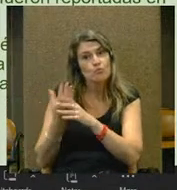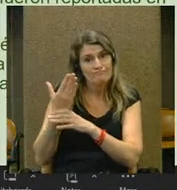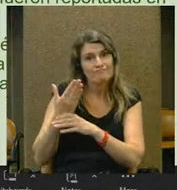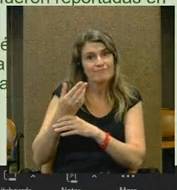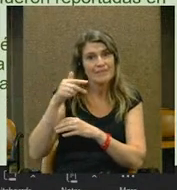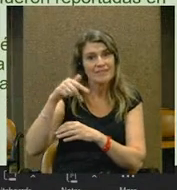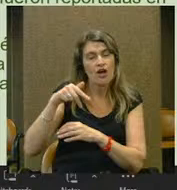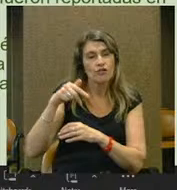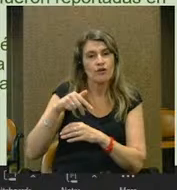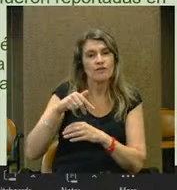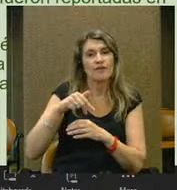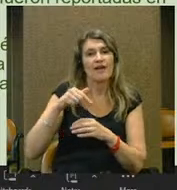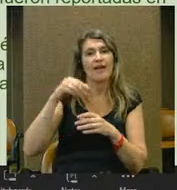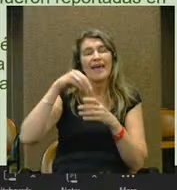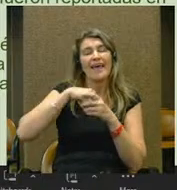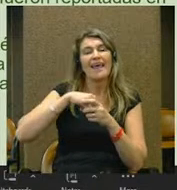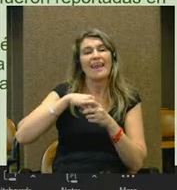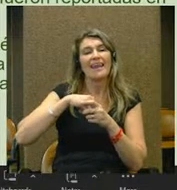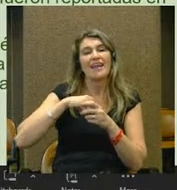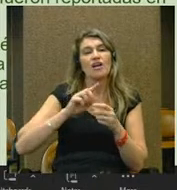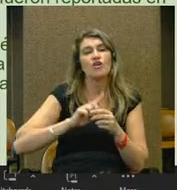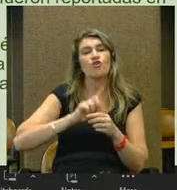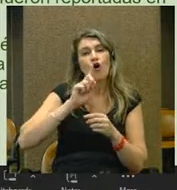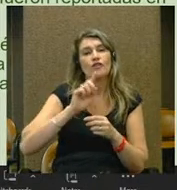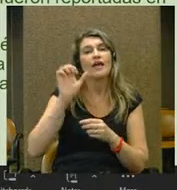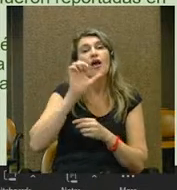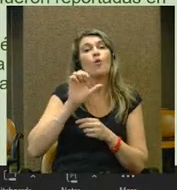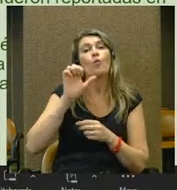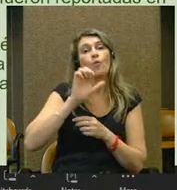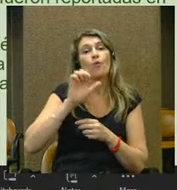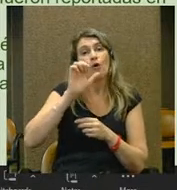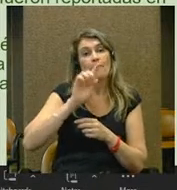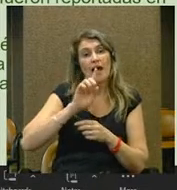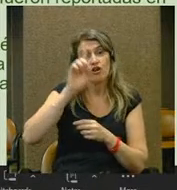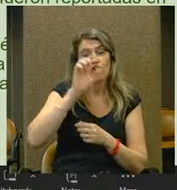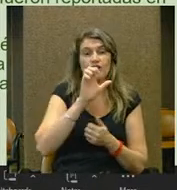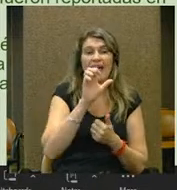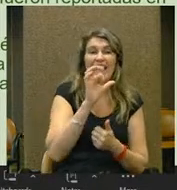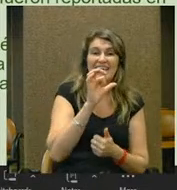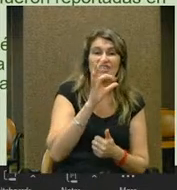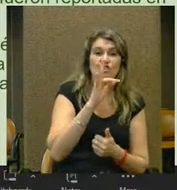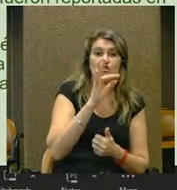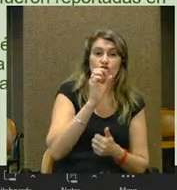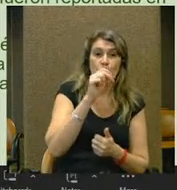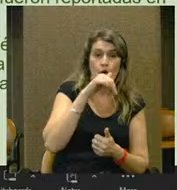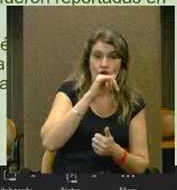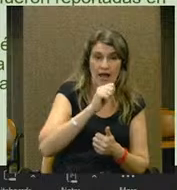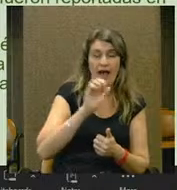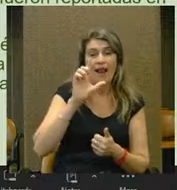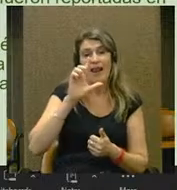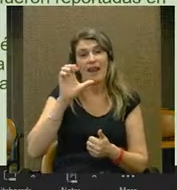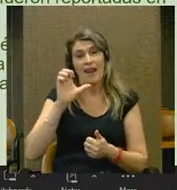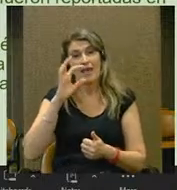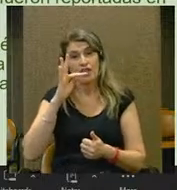Europe. Both Estonia and Latvia share a border with Russia. So there's a